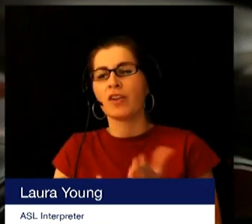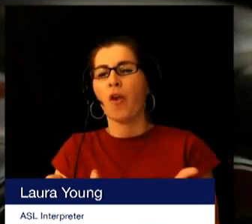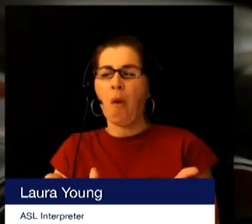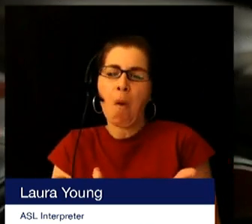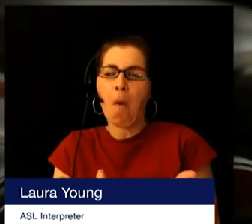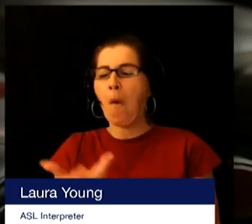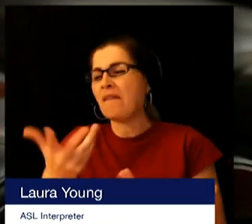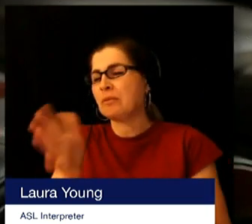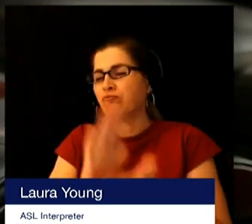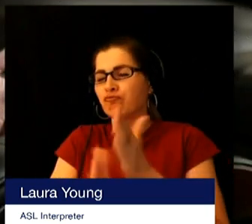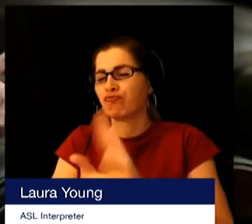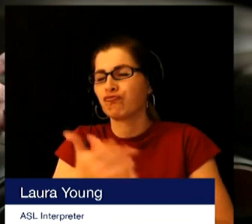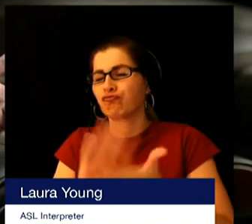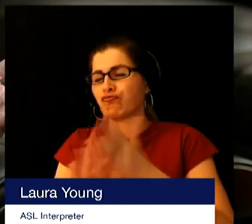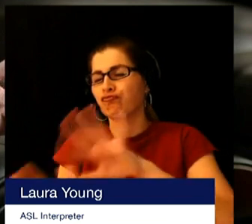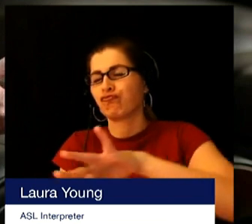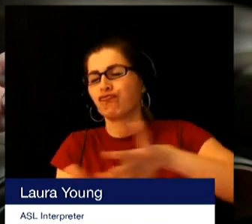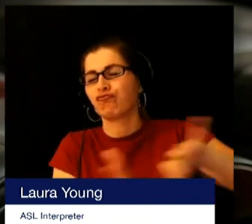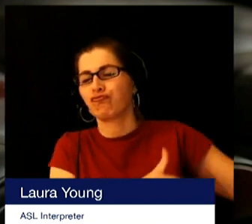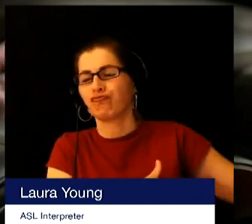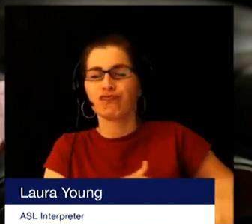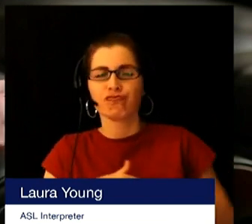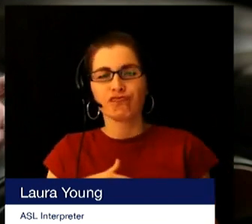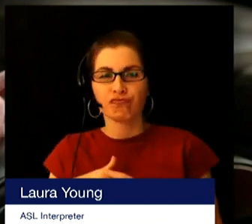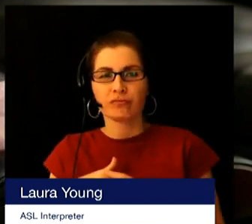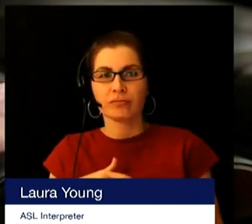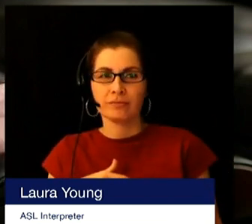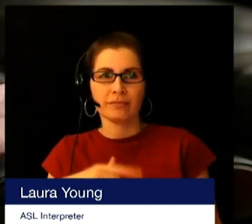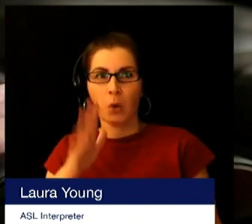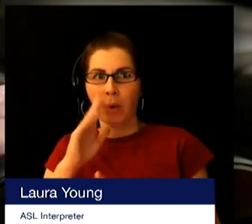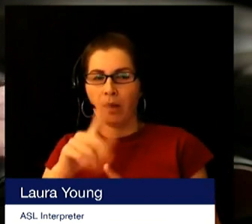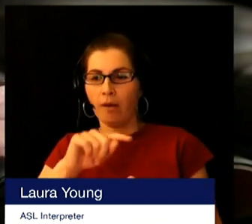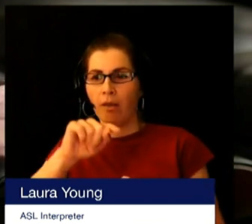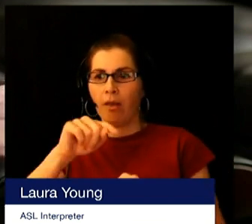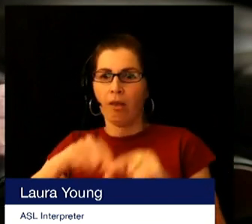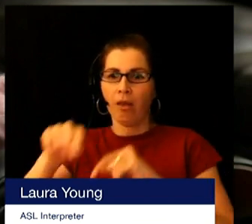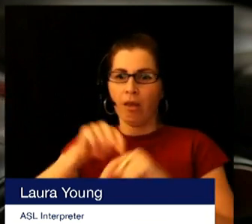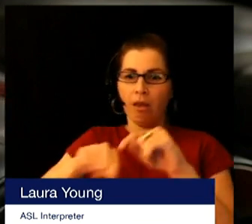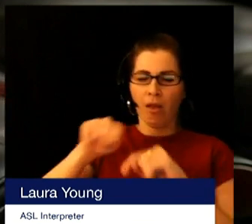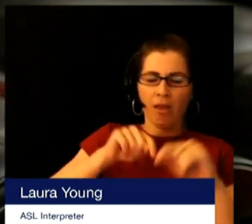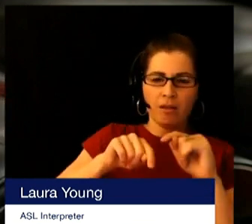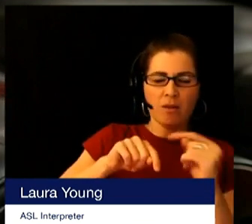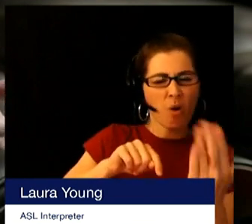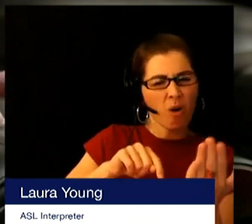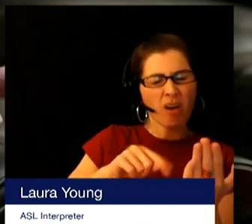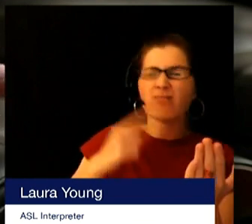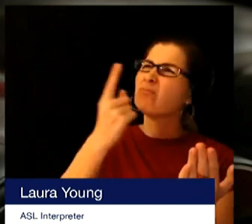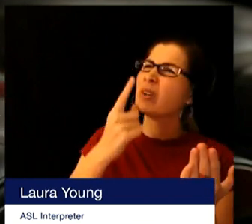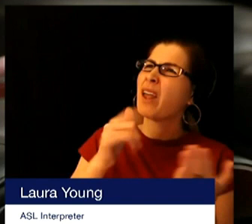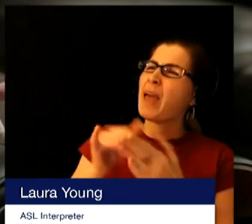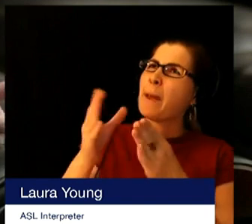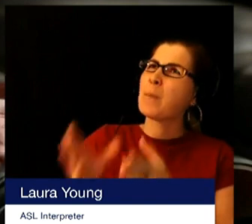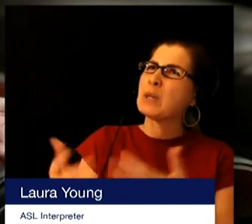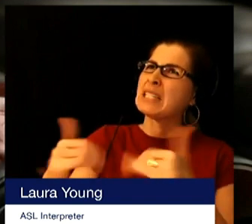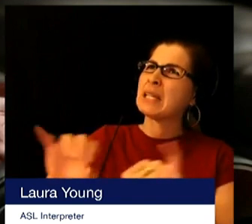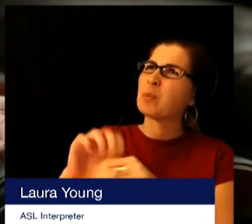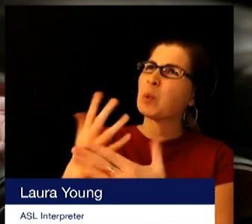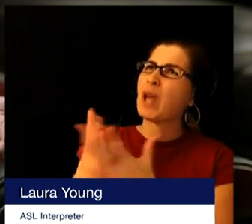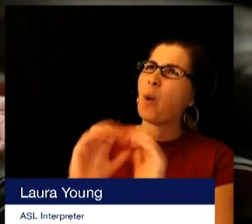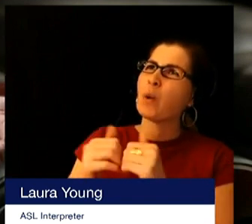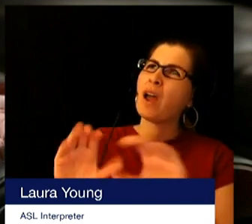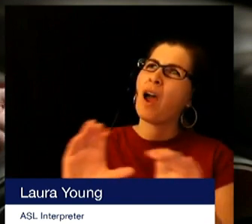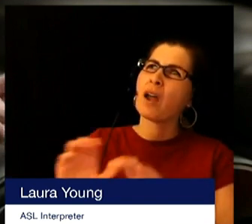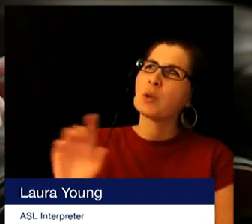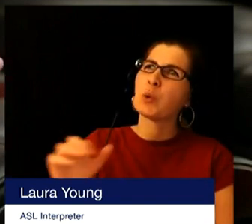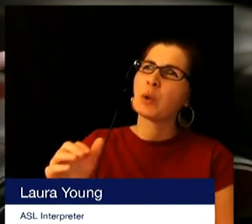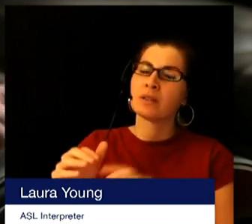have the luxury of coming back 20 years later and finding out, well, what happened to that person? How are they doing now? Once I started seeing the kind of changes that people